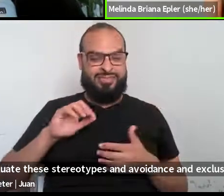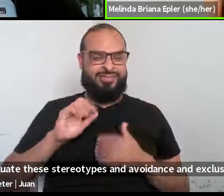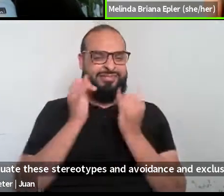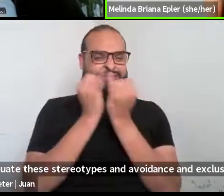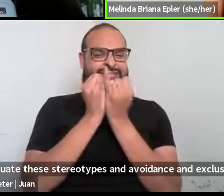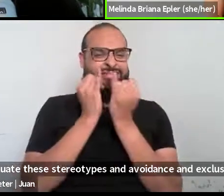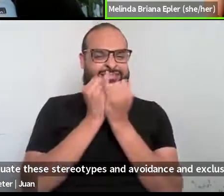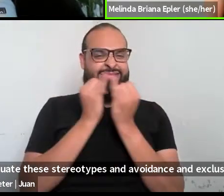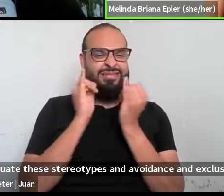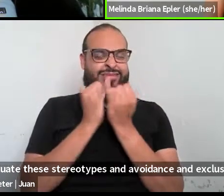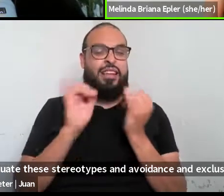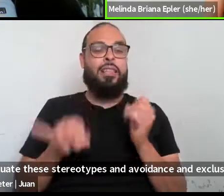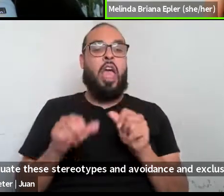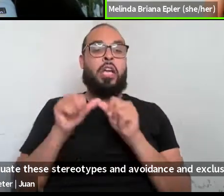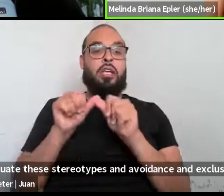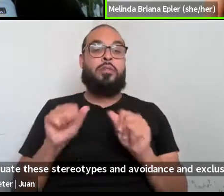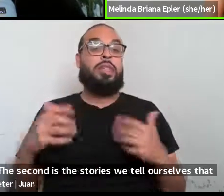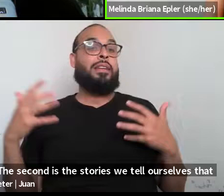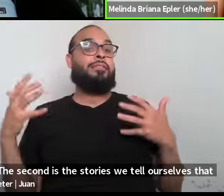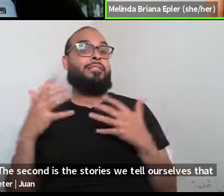fear response, and